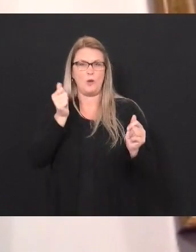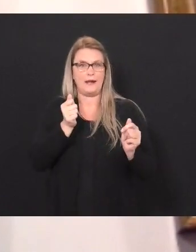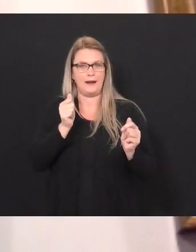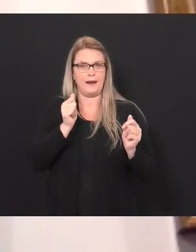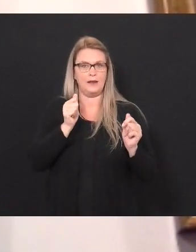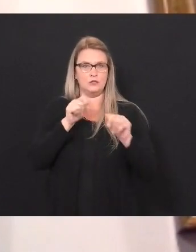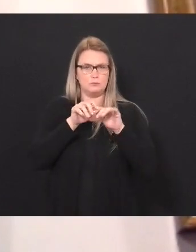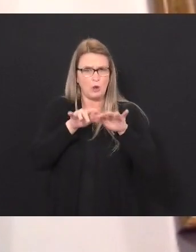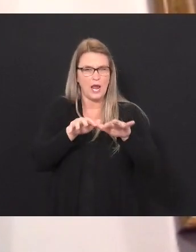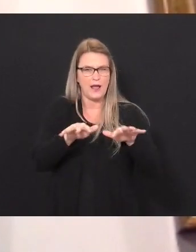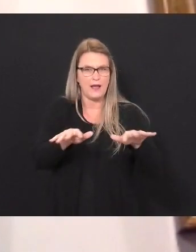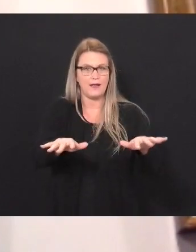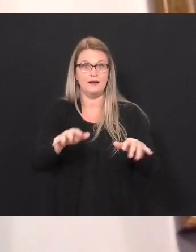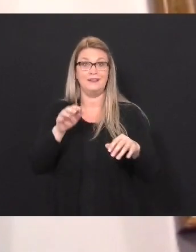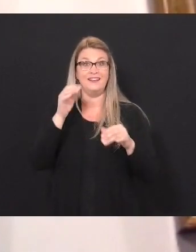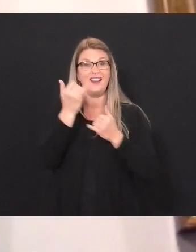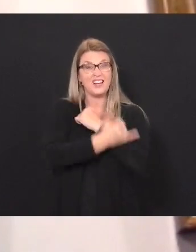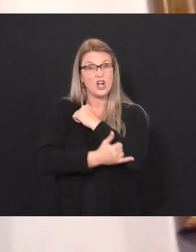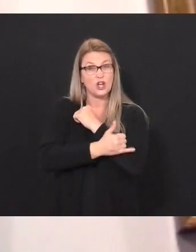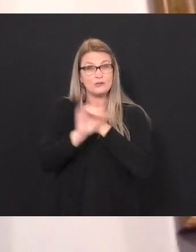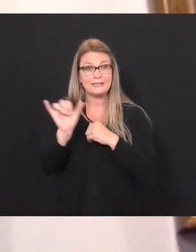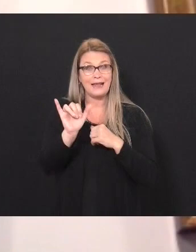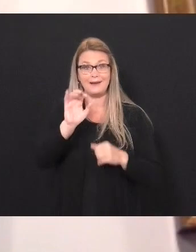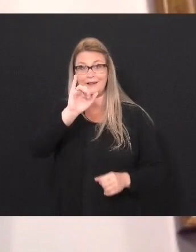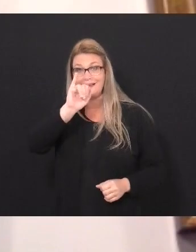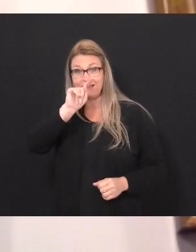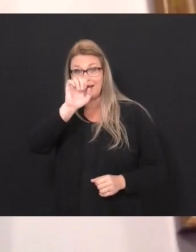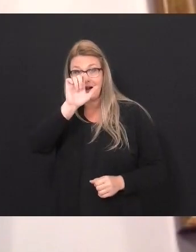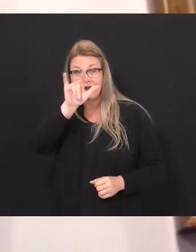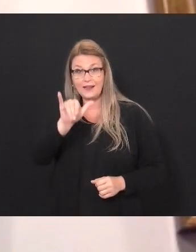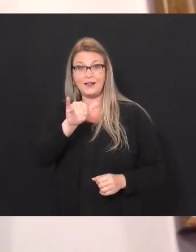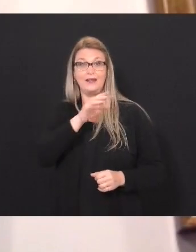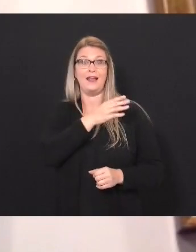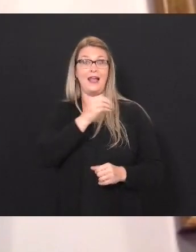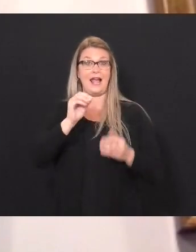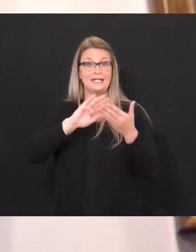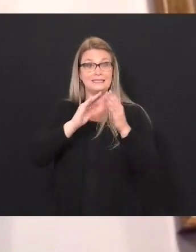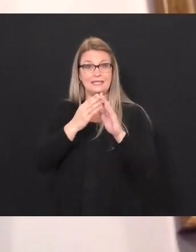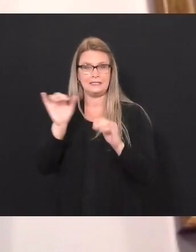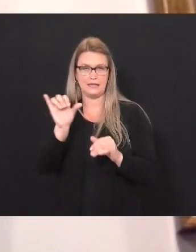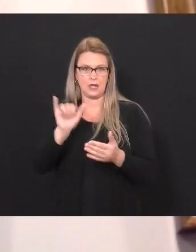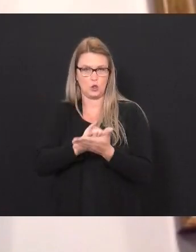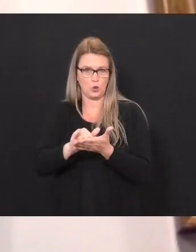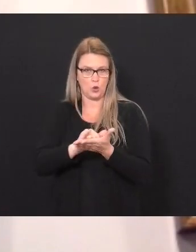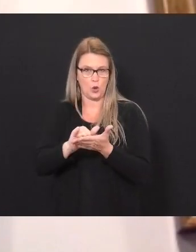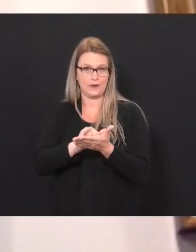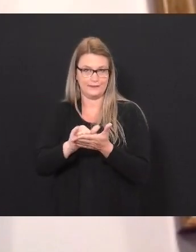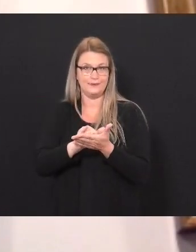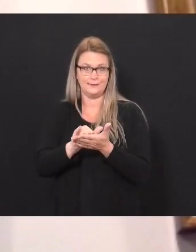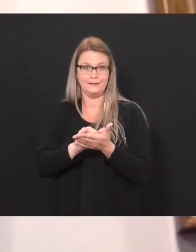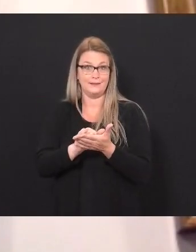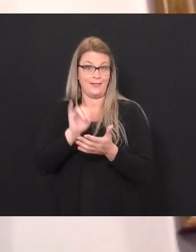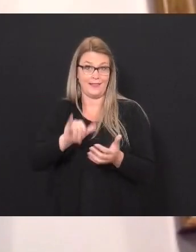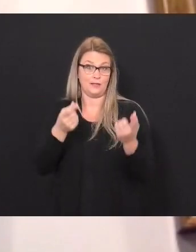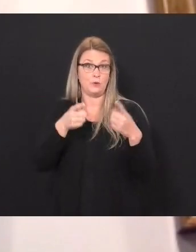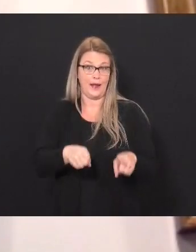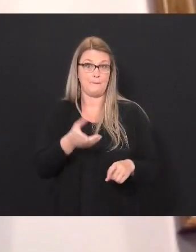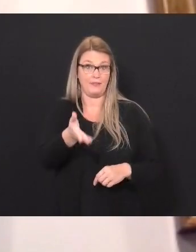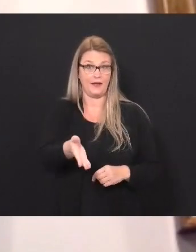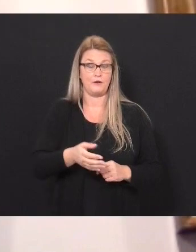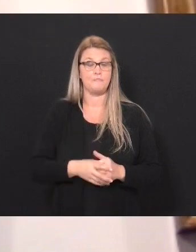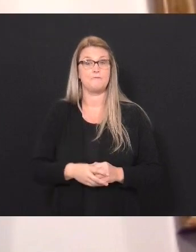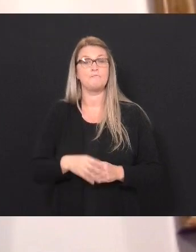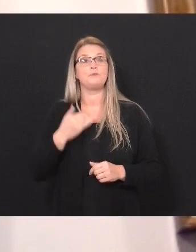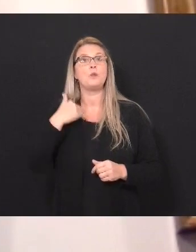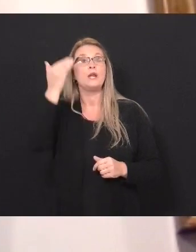that in countries like Italy, and we're seeing that in cities like New York. We also know from last night that there are models